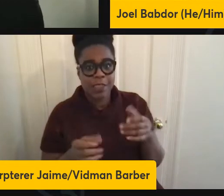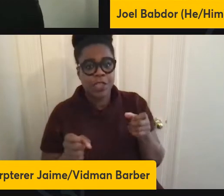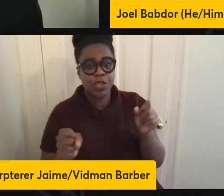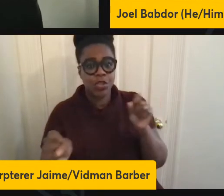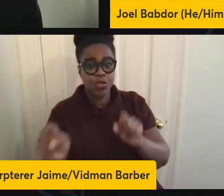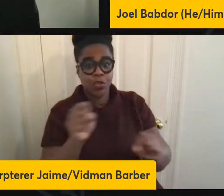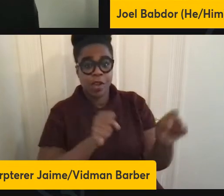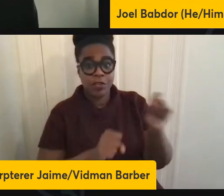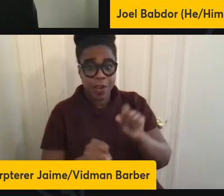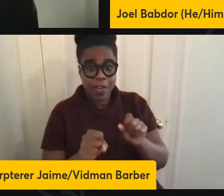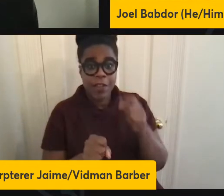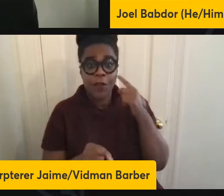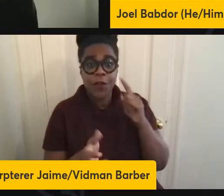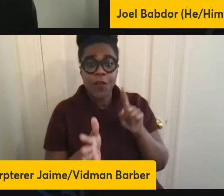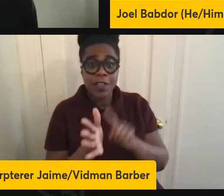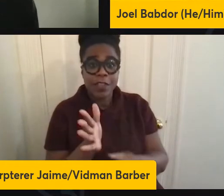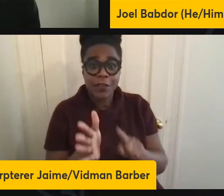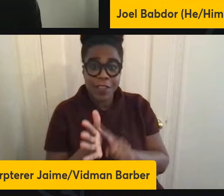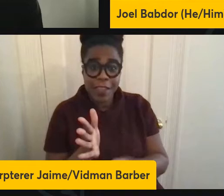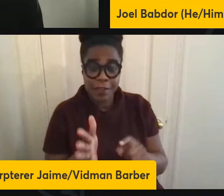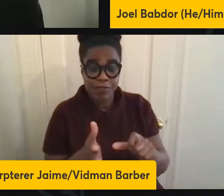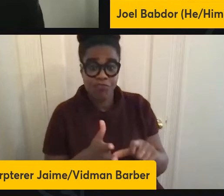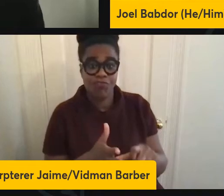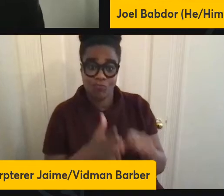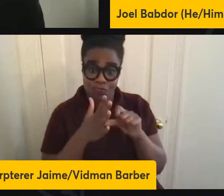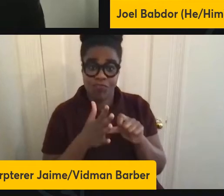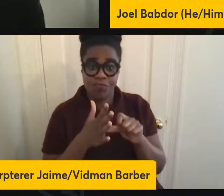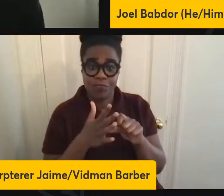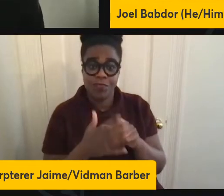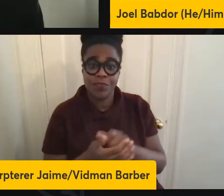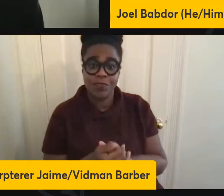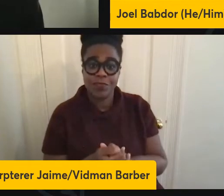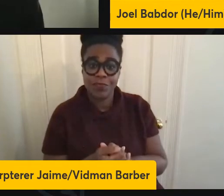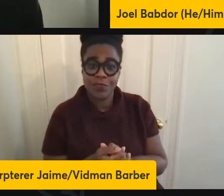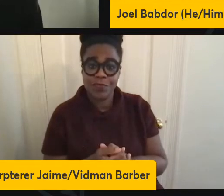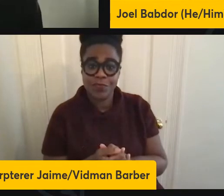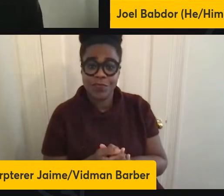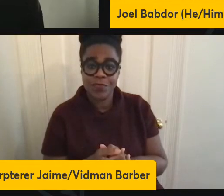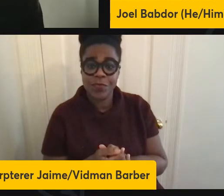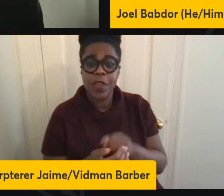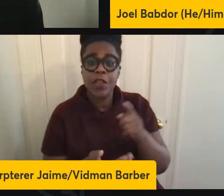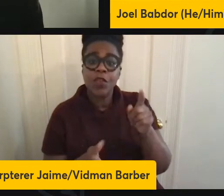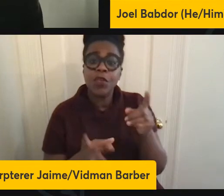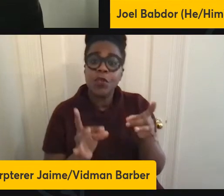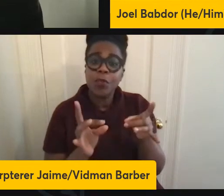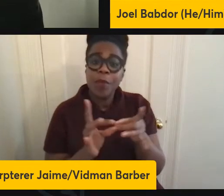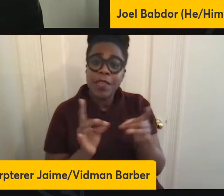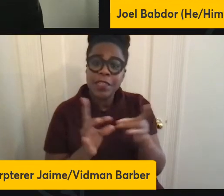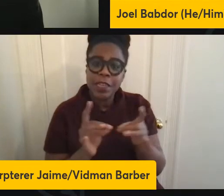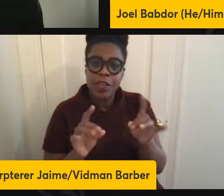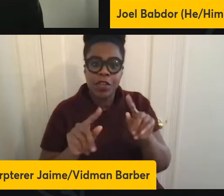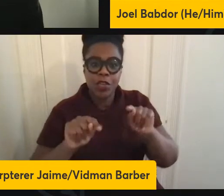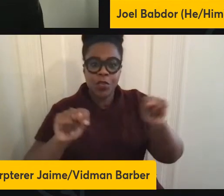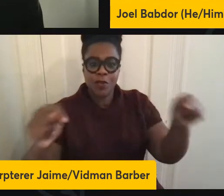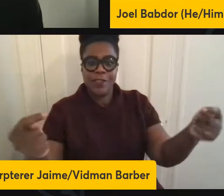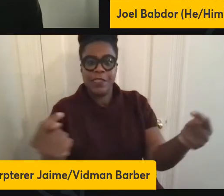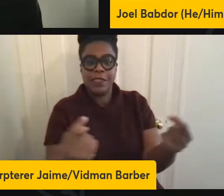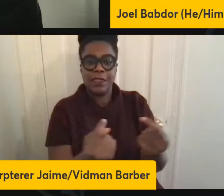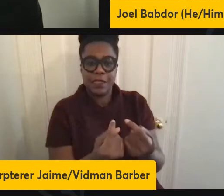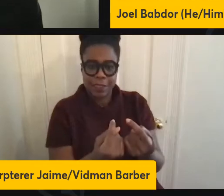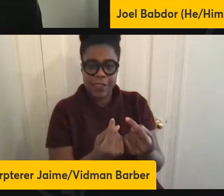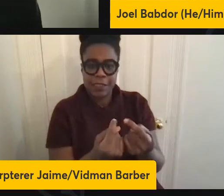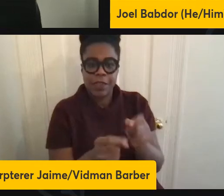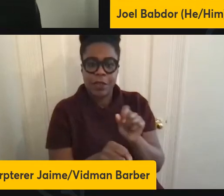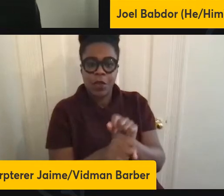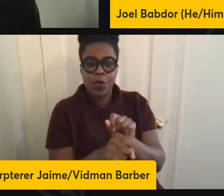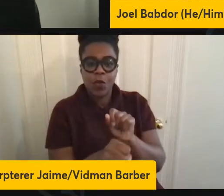strategies to investigate is really impressive. And yeah, you mentioned that there is a whole team working on